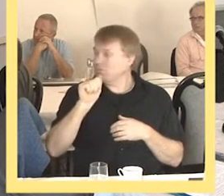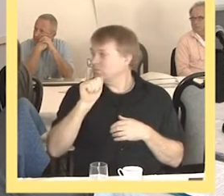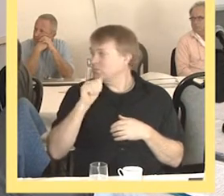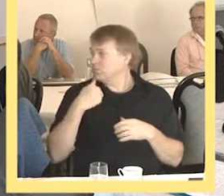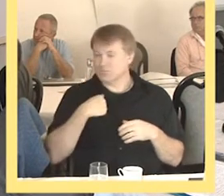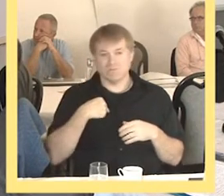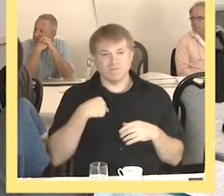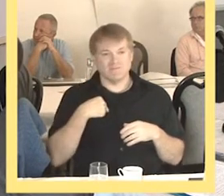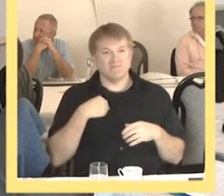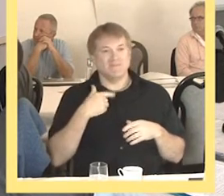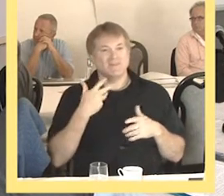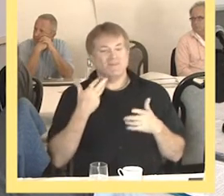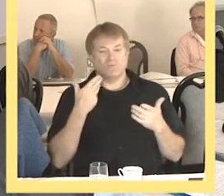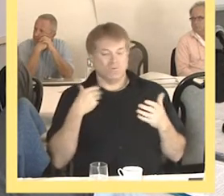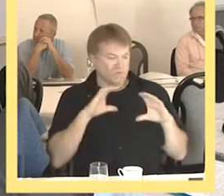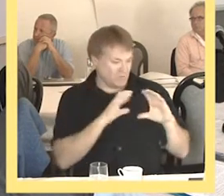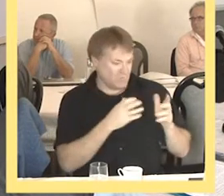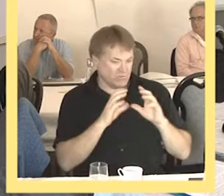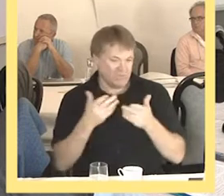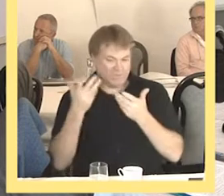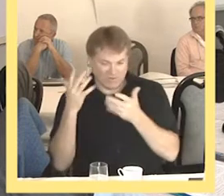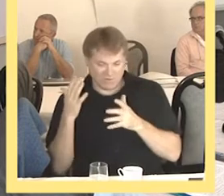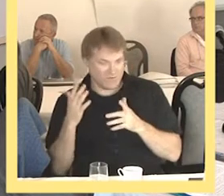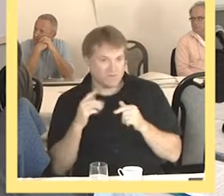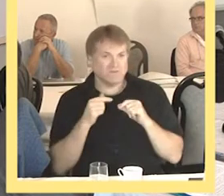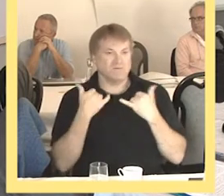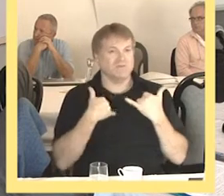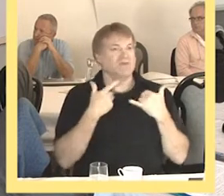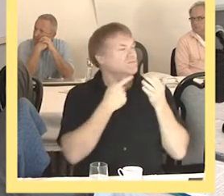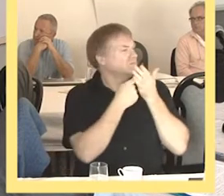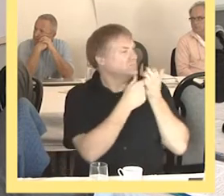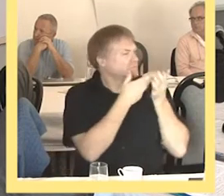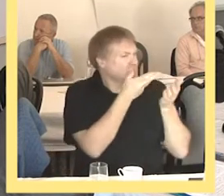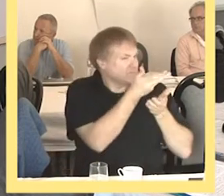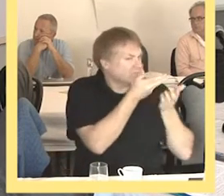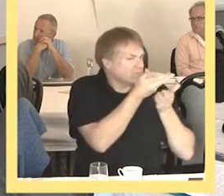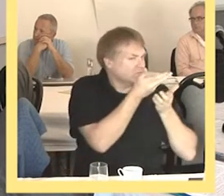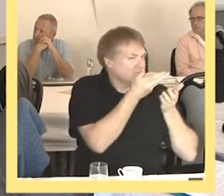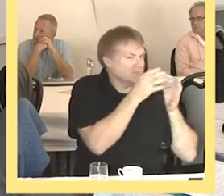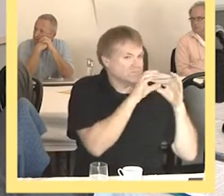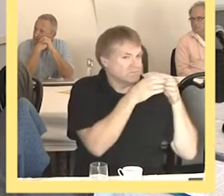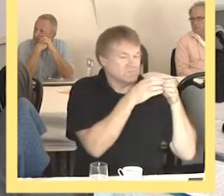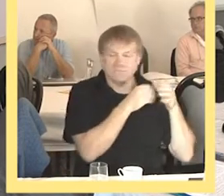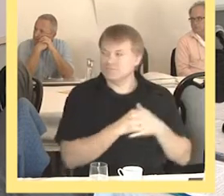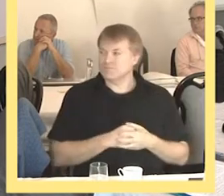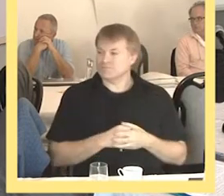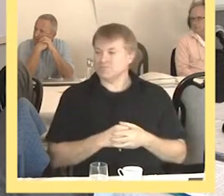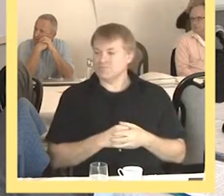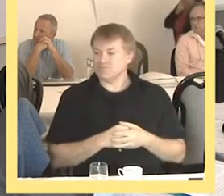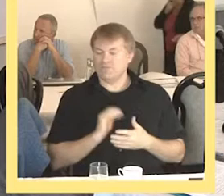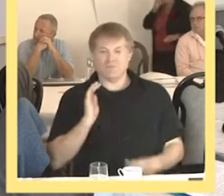outside controversy, so Trond can add it after, because I thought when I was observing